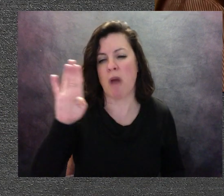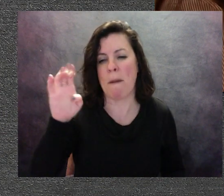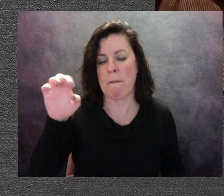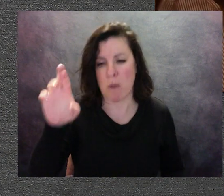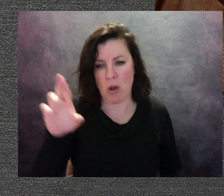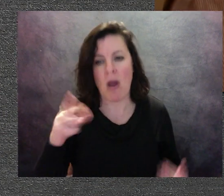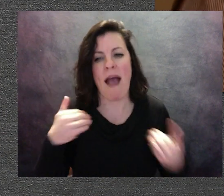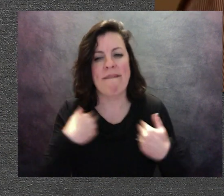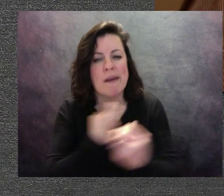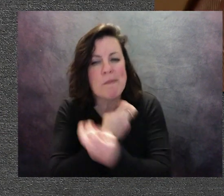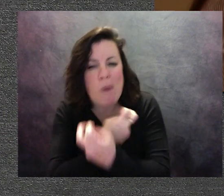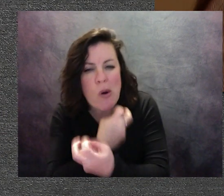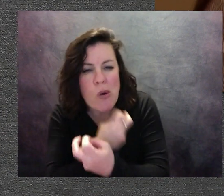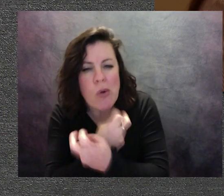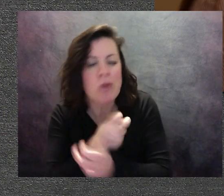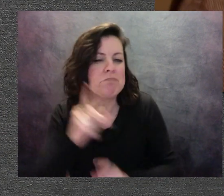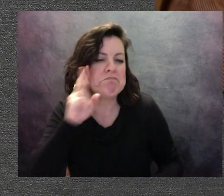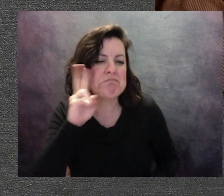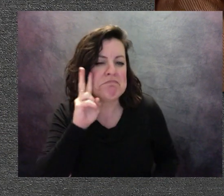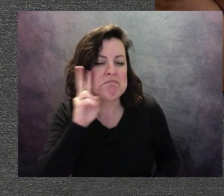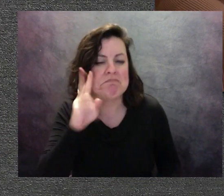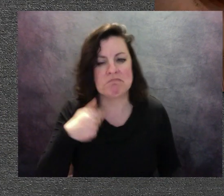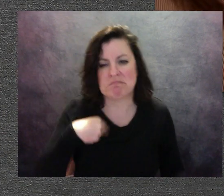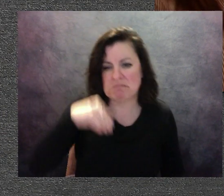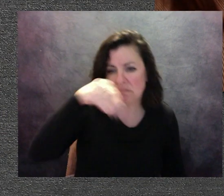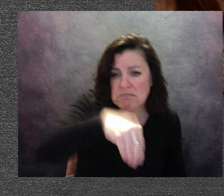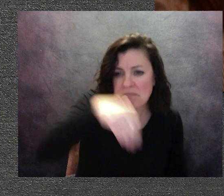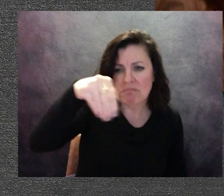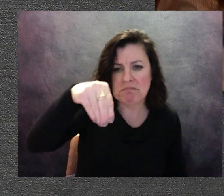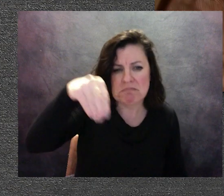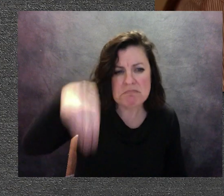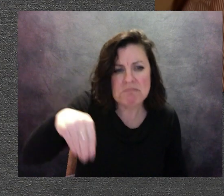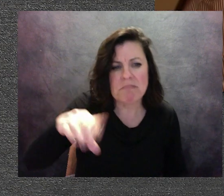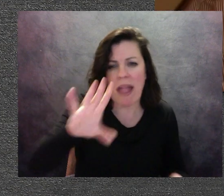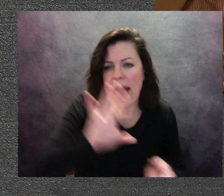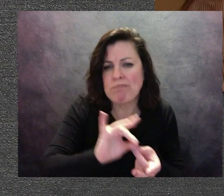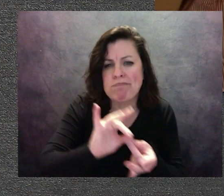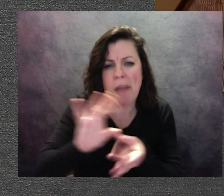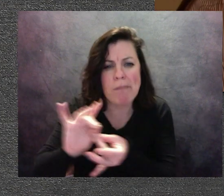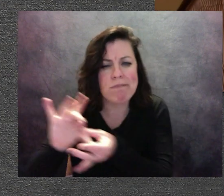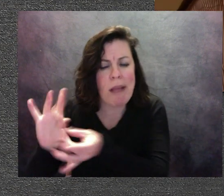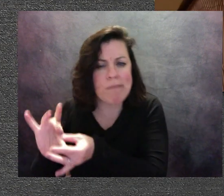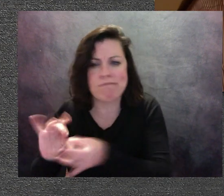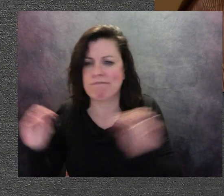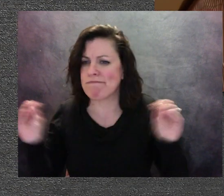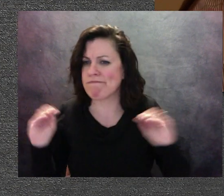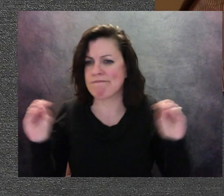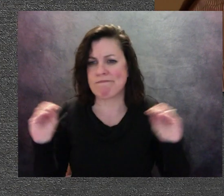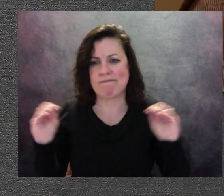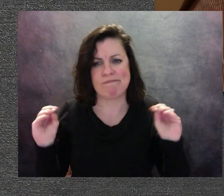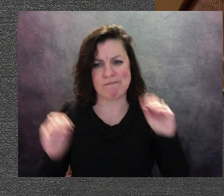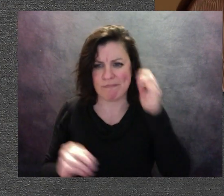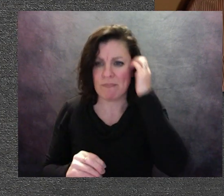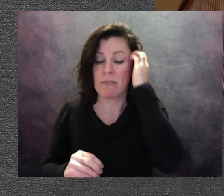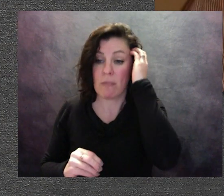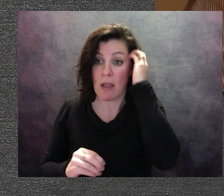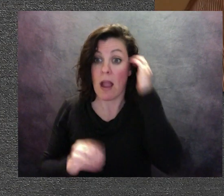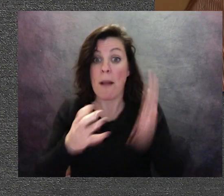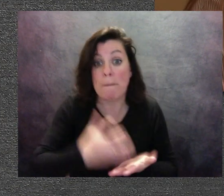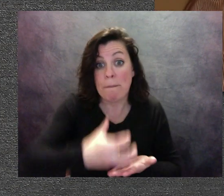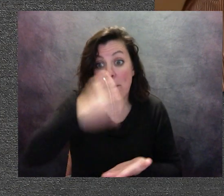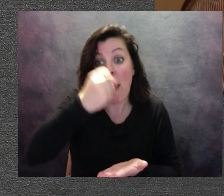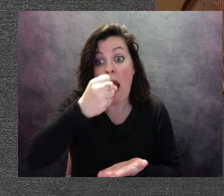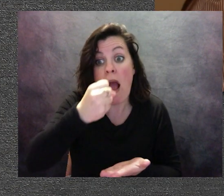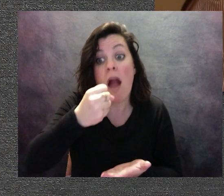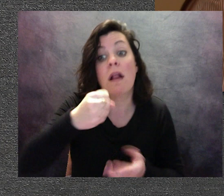bowl? Mickey squats down. He drops everything. Oh, plop goes the bottle cap. Plop